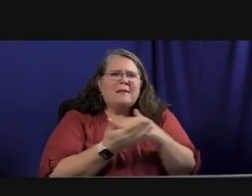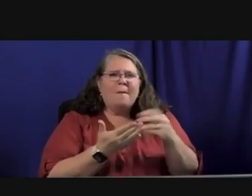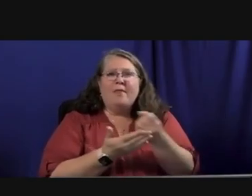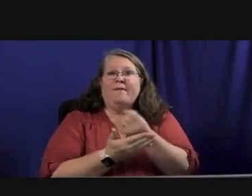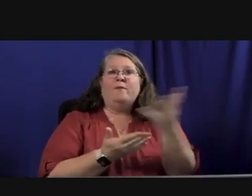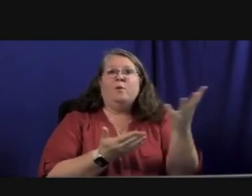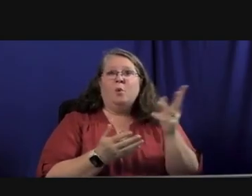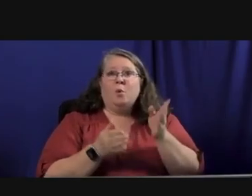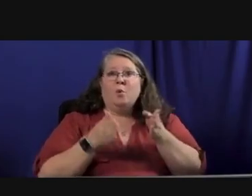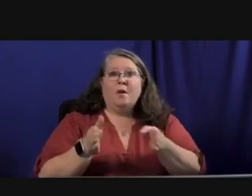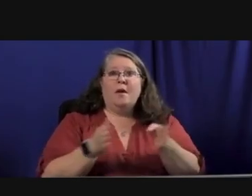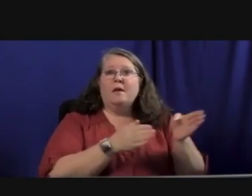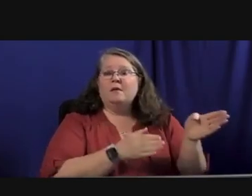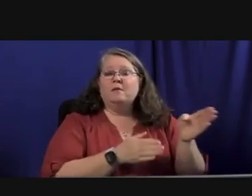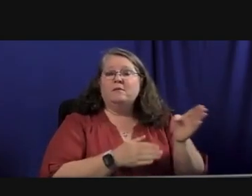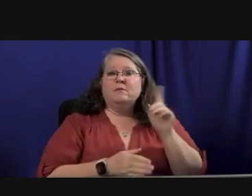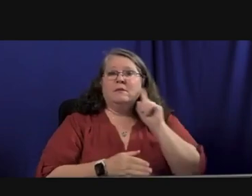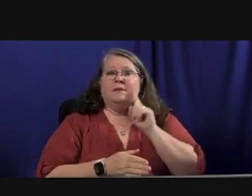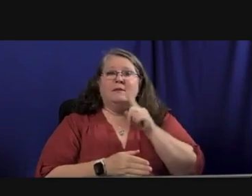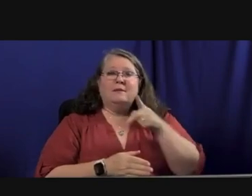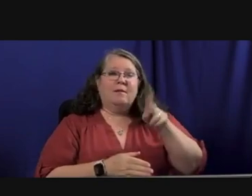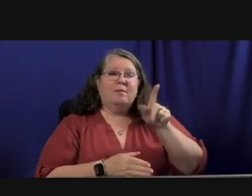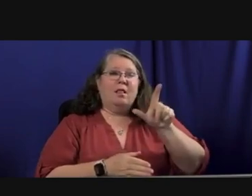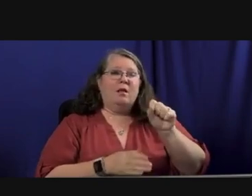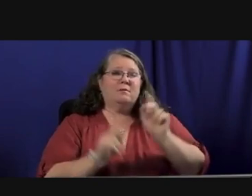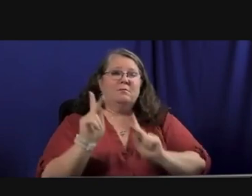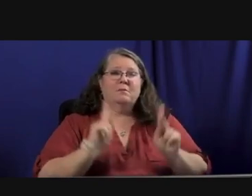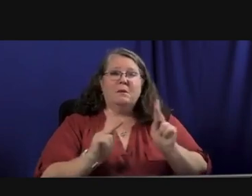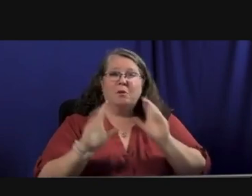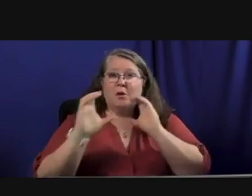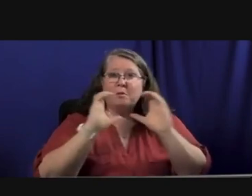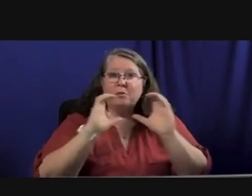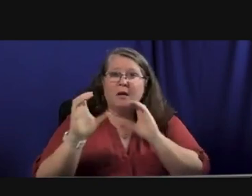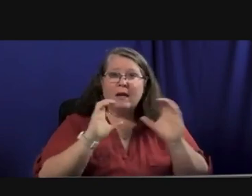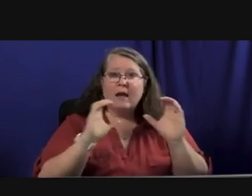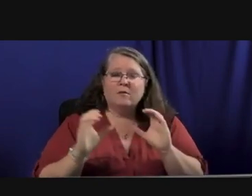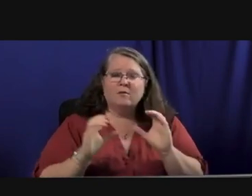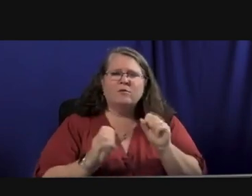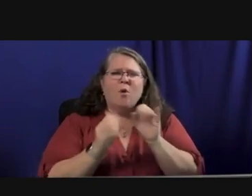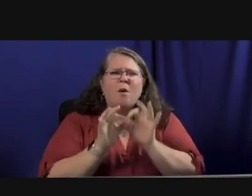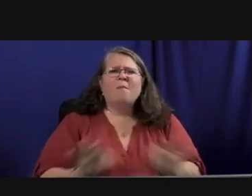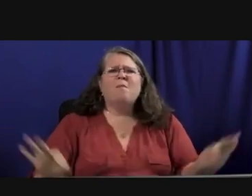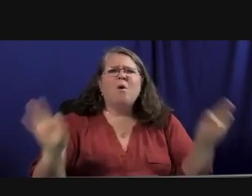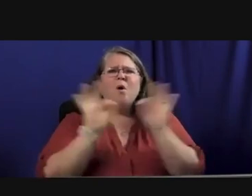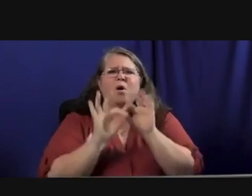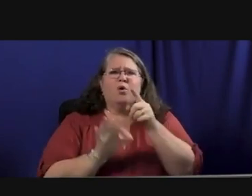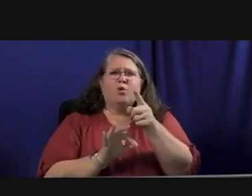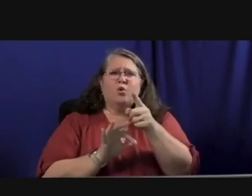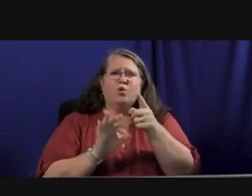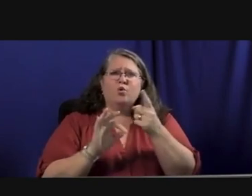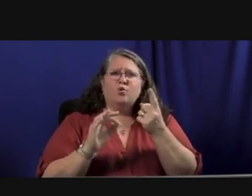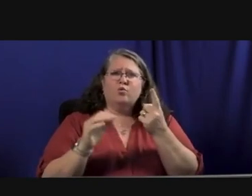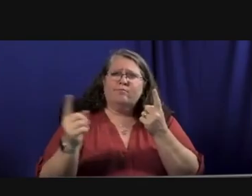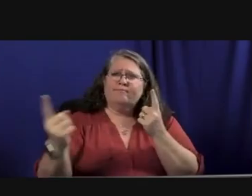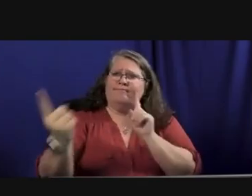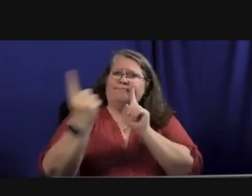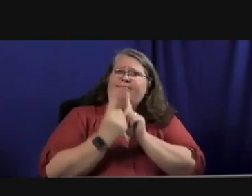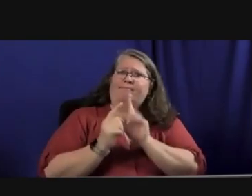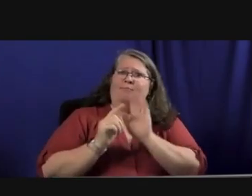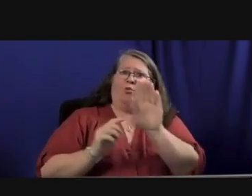that I've learned new within that. But there's different ways that Deaf Plus people can communicate. And that is